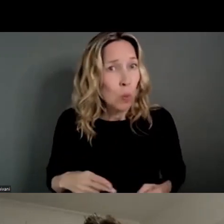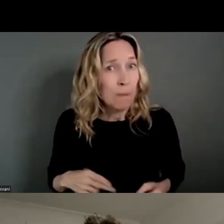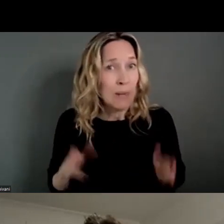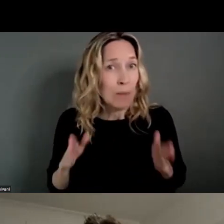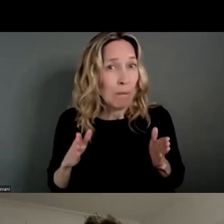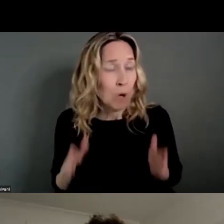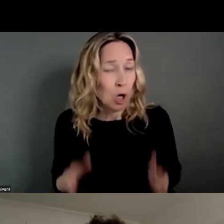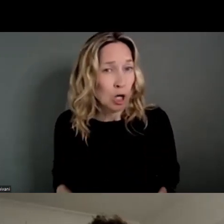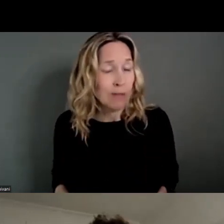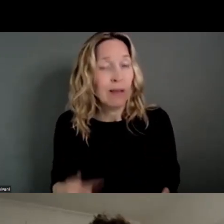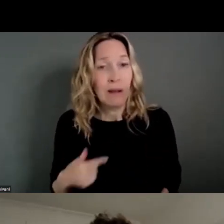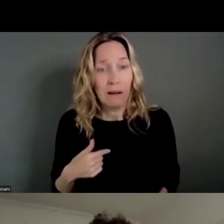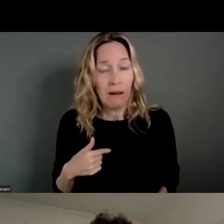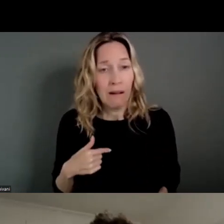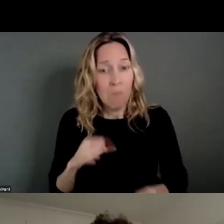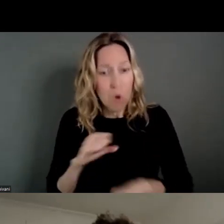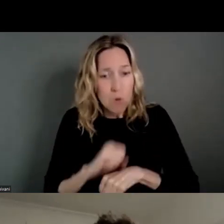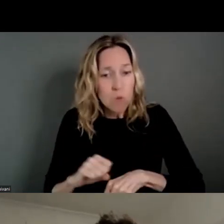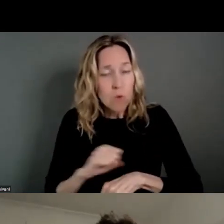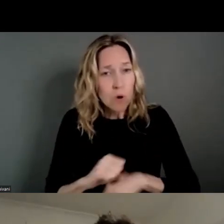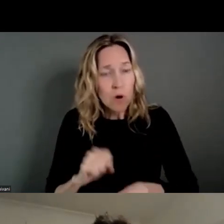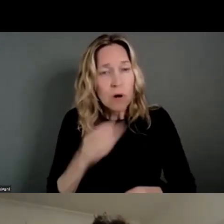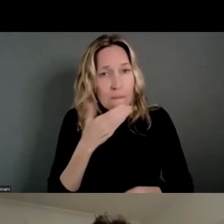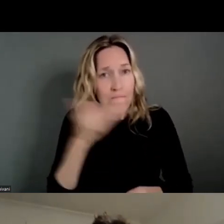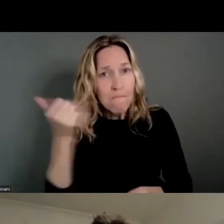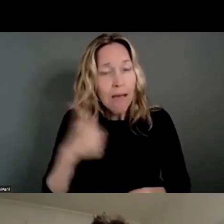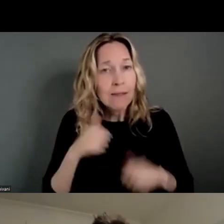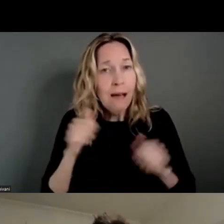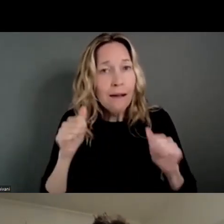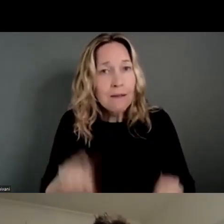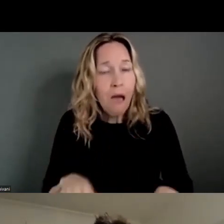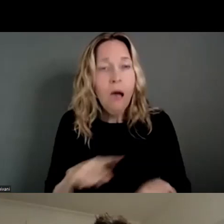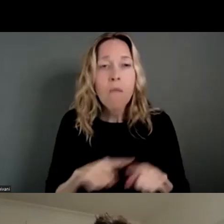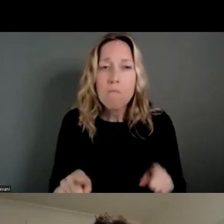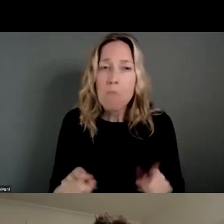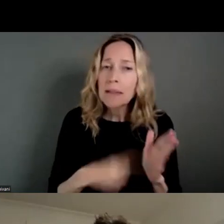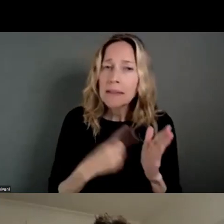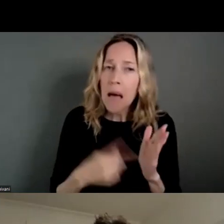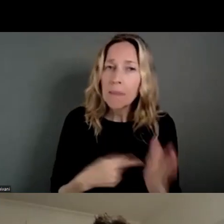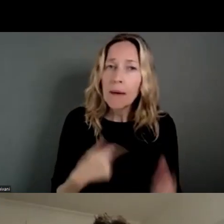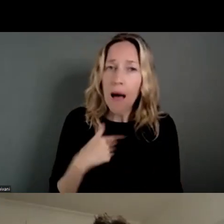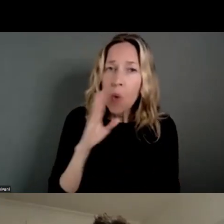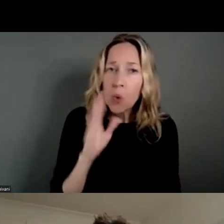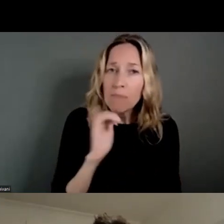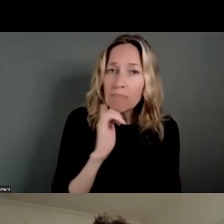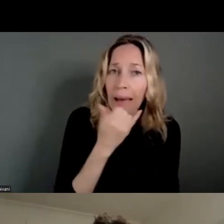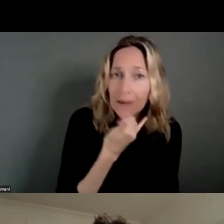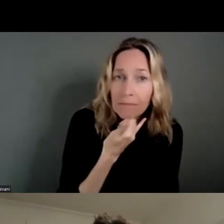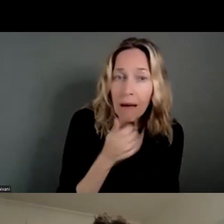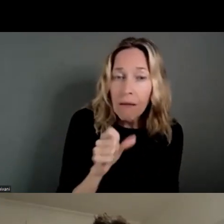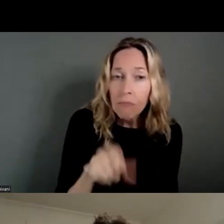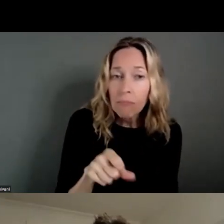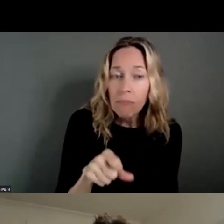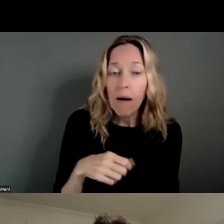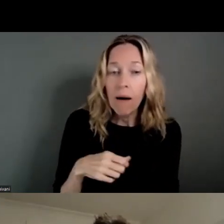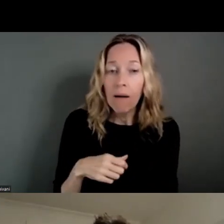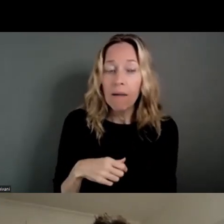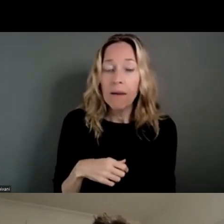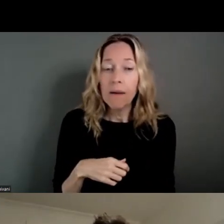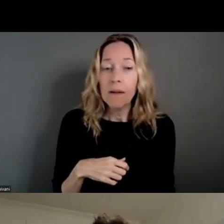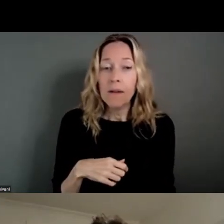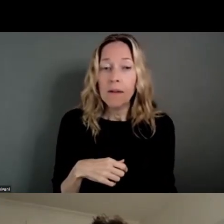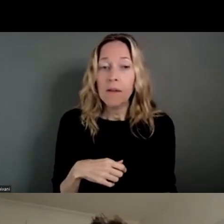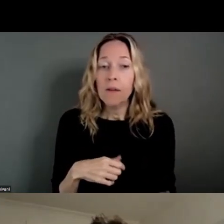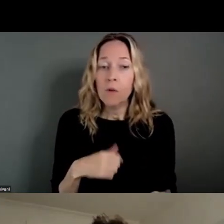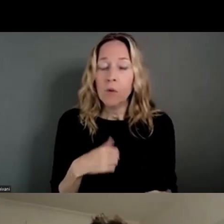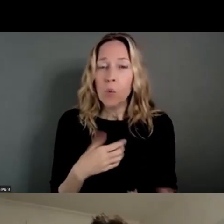mess up at some point. And I want to know that there's a relationship there, that at working at this kind of intimate level with an artist,